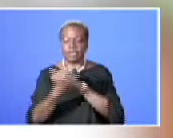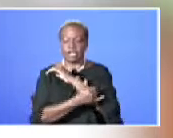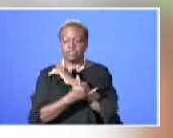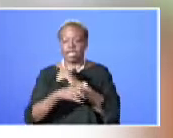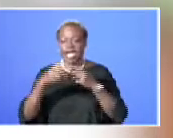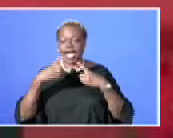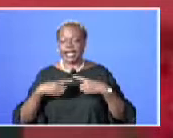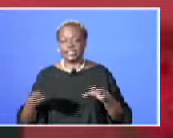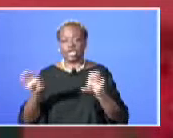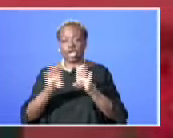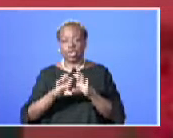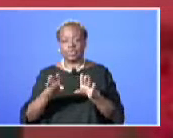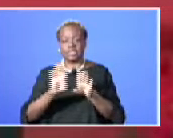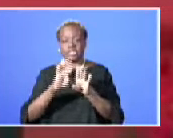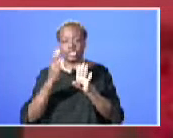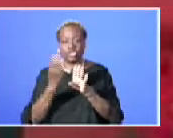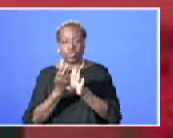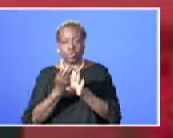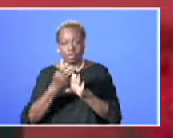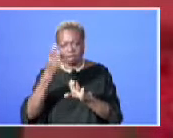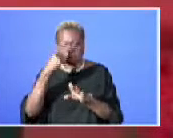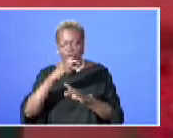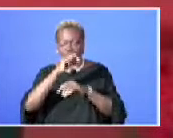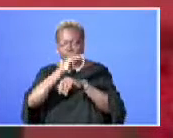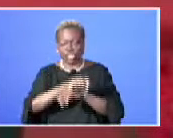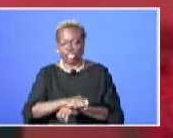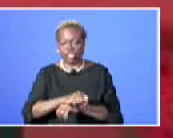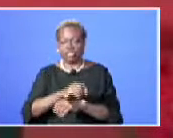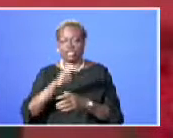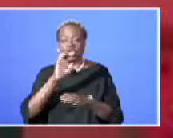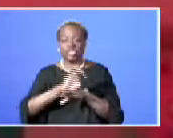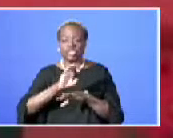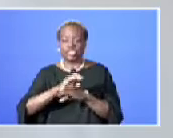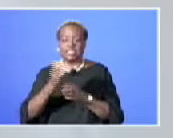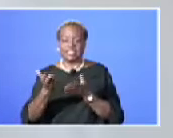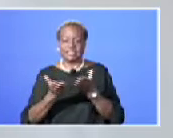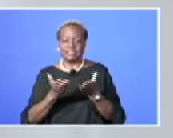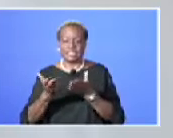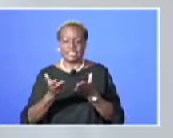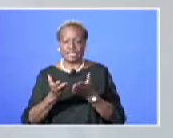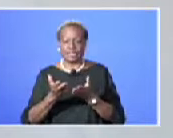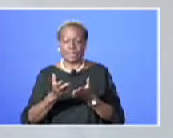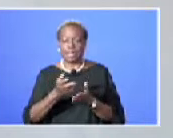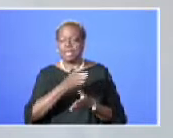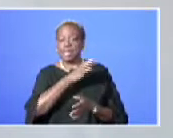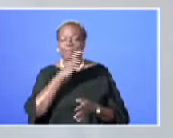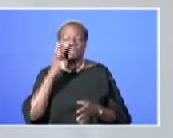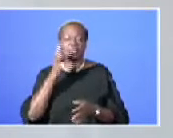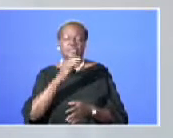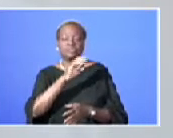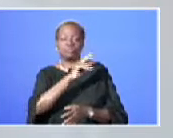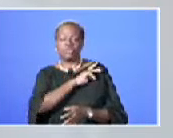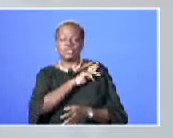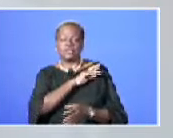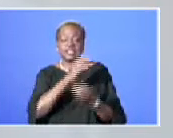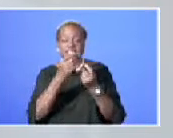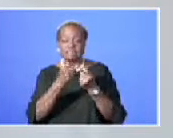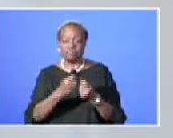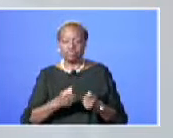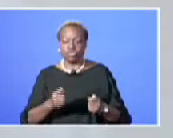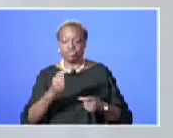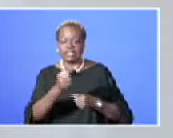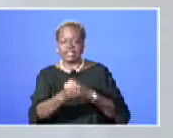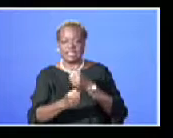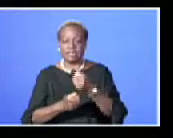doors to traditional church services. Pastor Roll says that it was a smooth transition for most, as they were